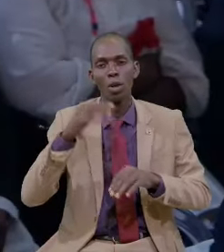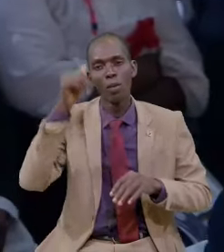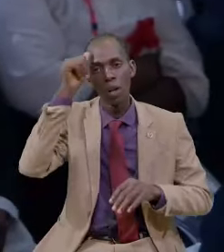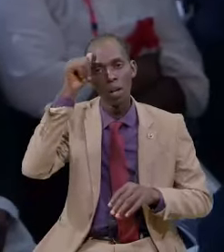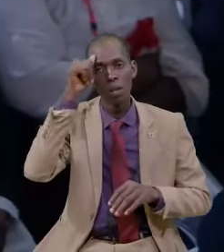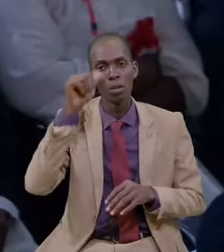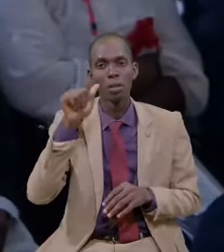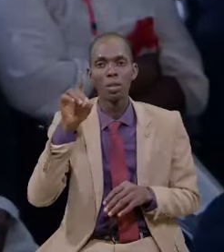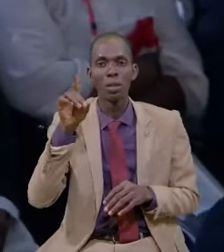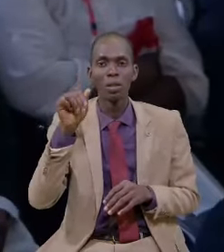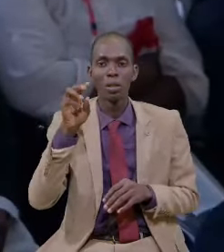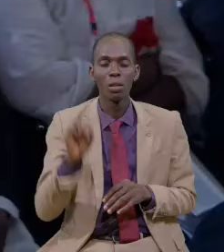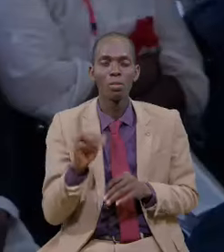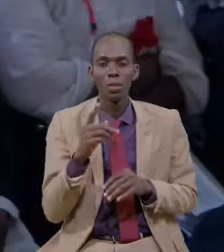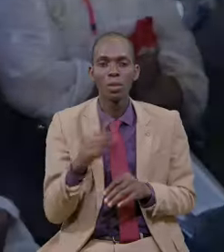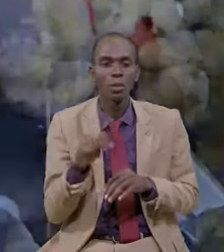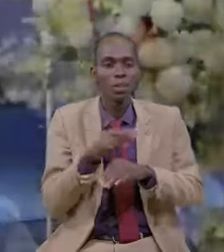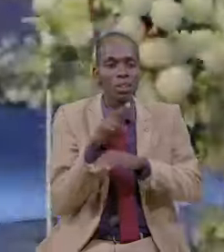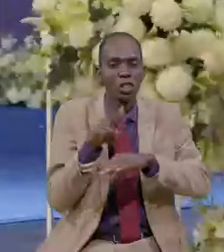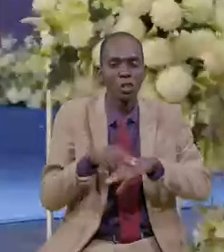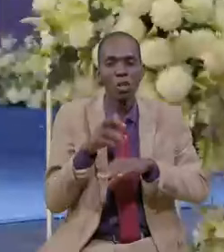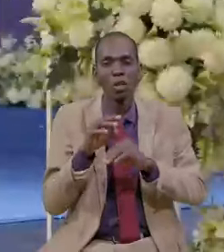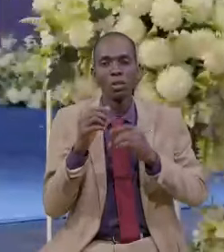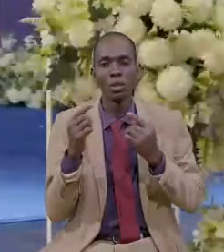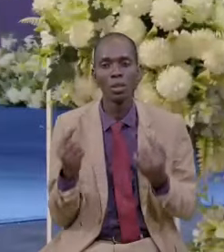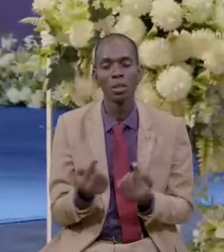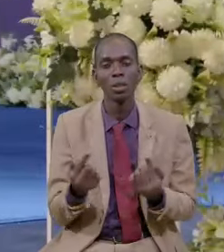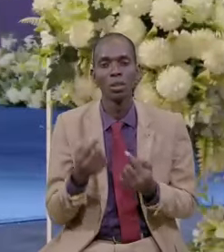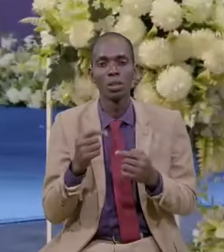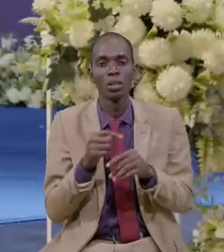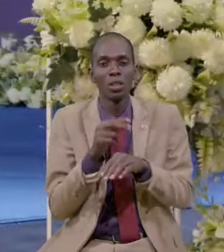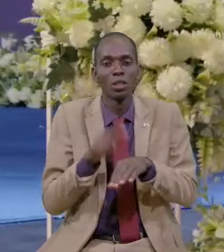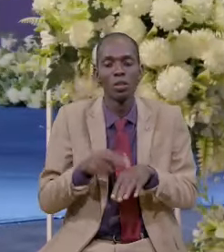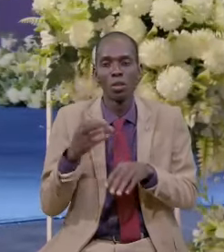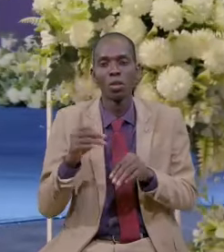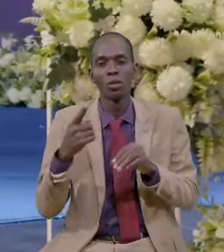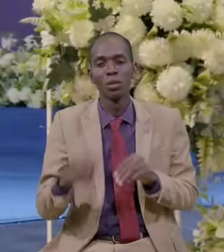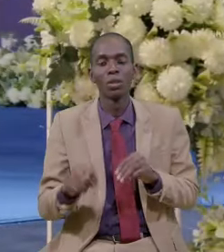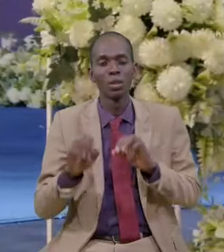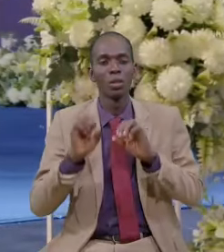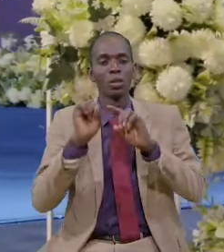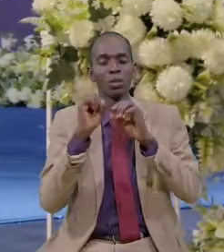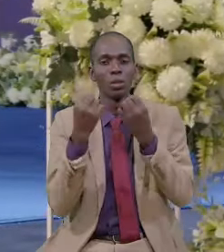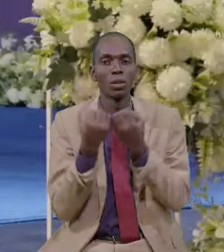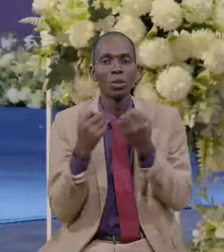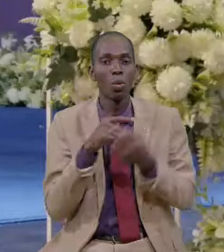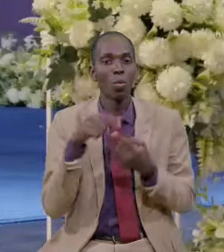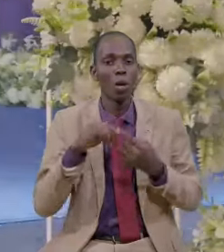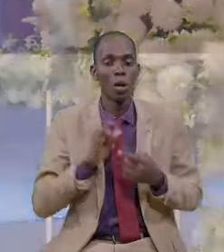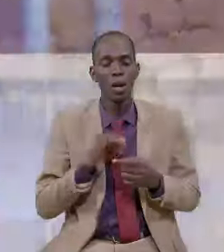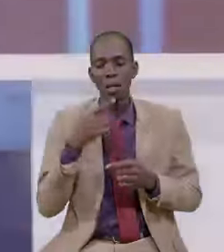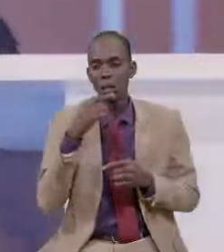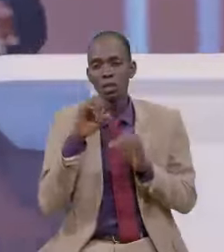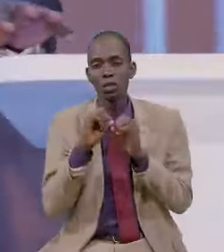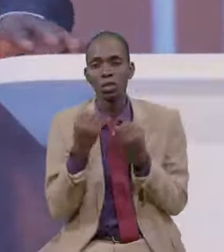of sin, the nature of the society, What I see society doing, that